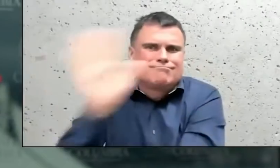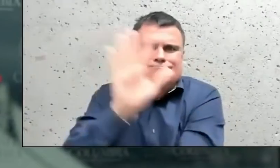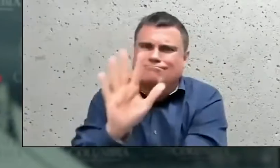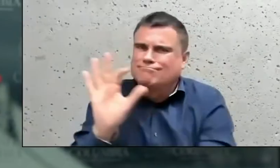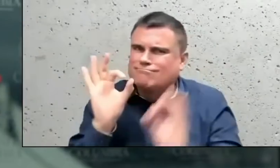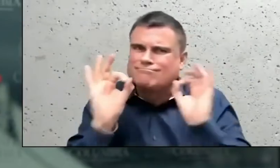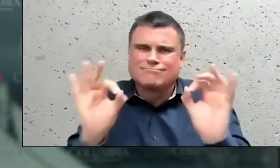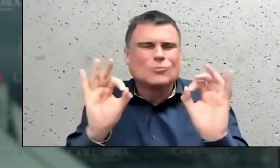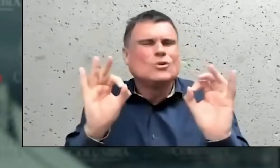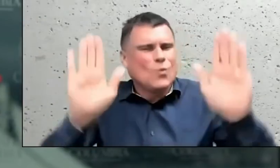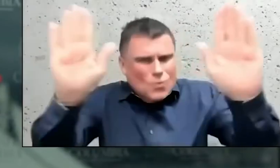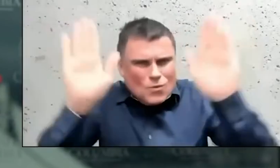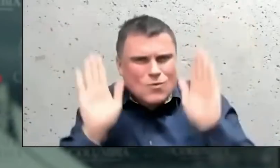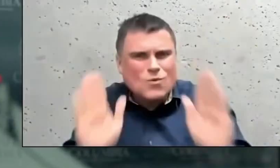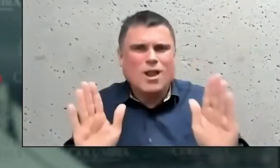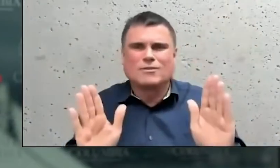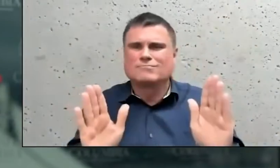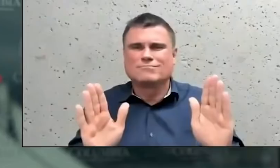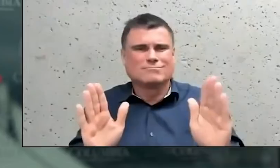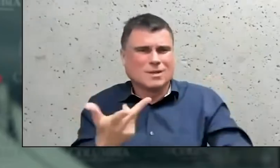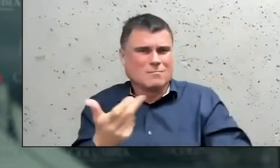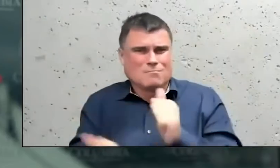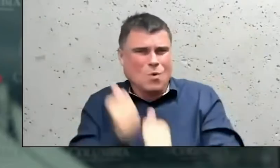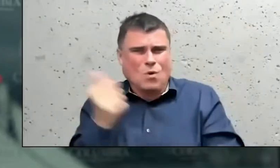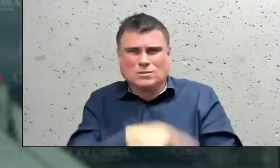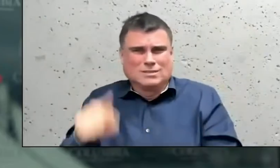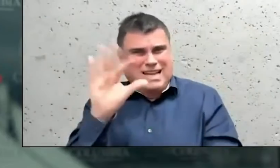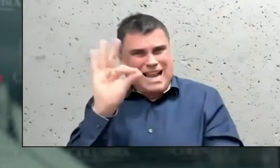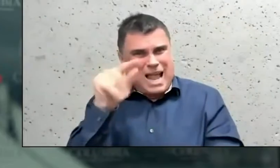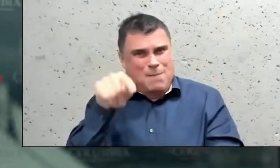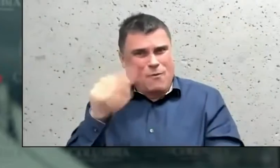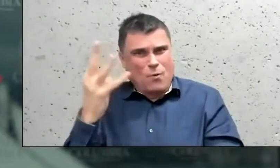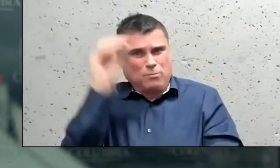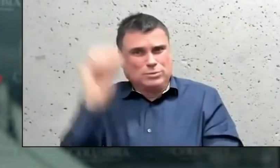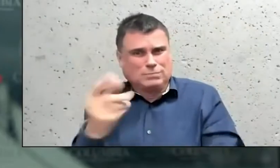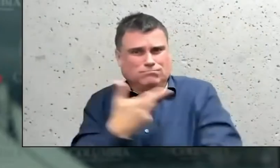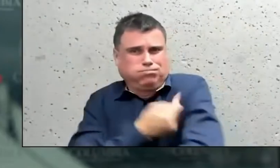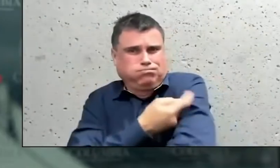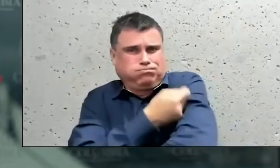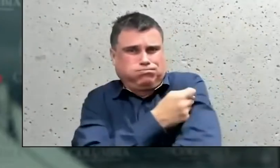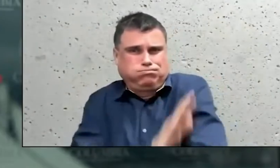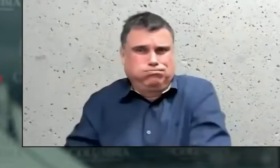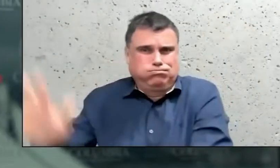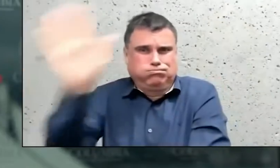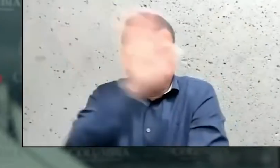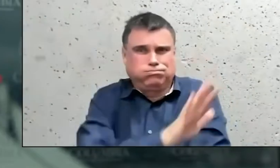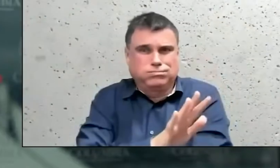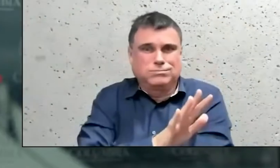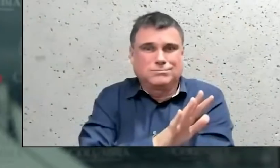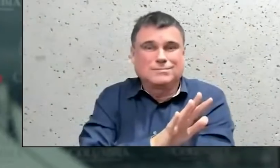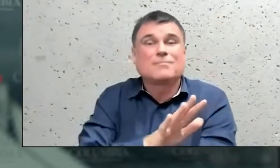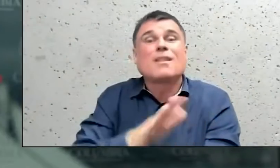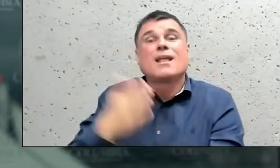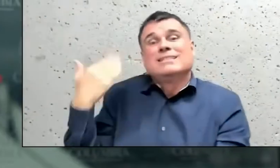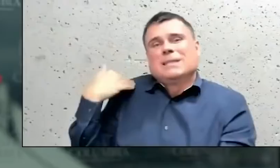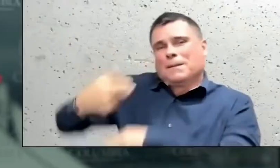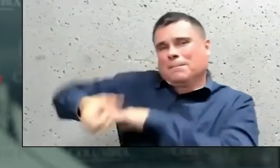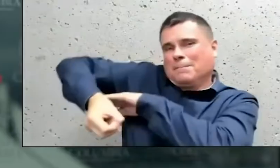4,187,281 dose 1 vaccinations as of last night at midnight. And dose 2,